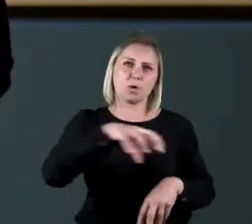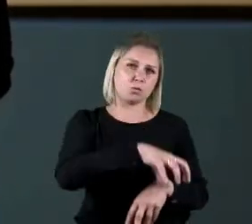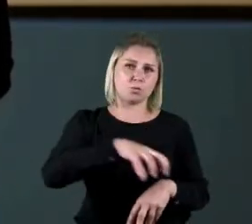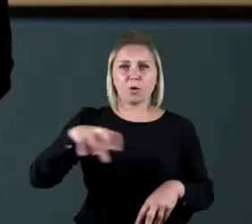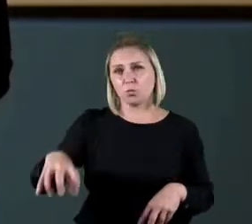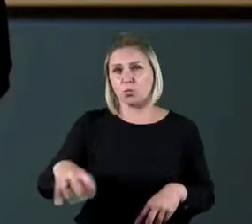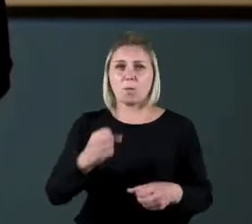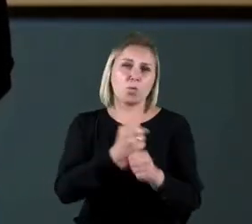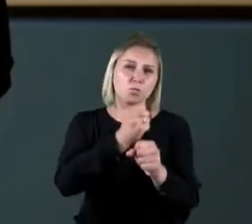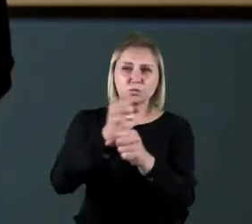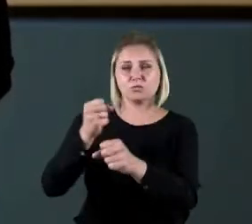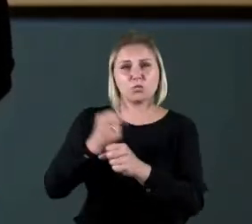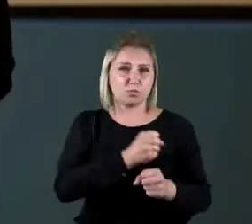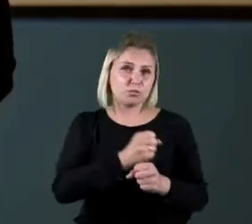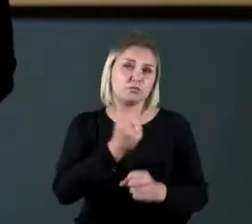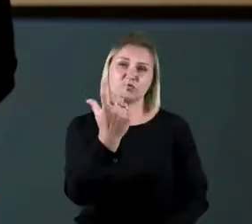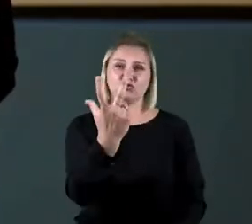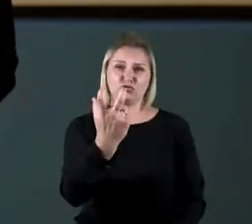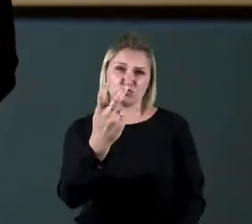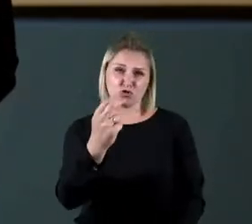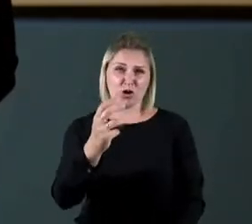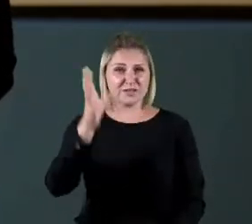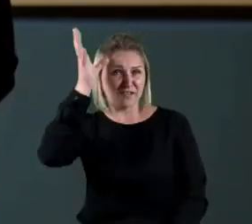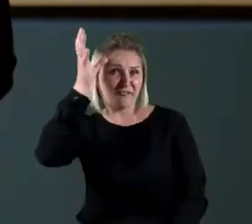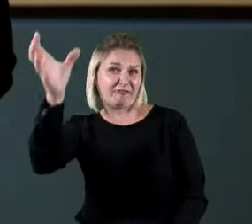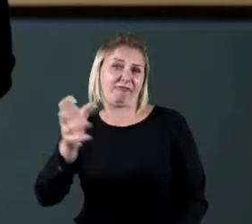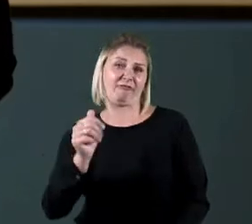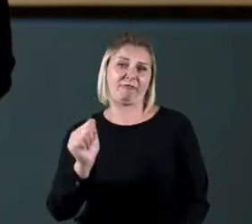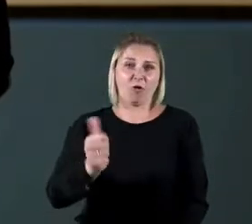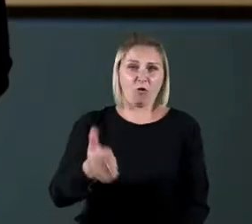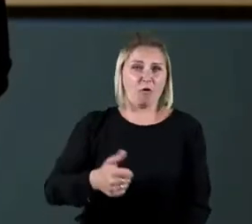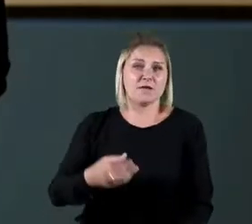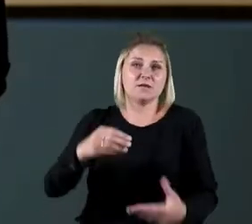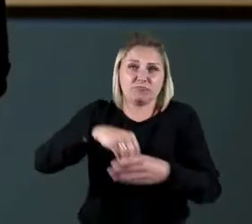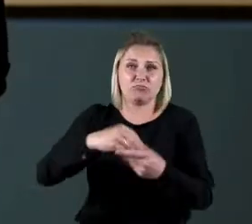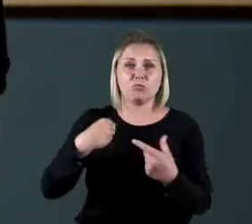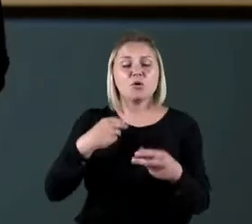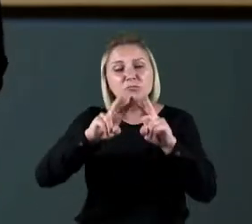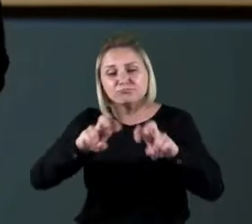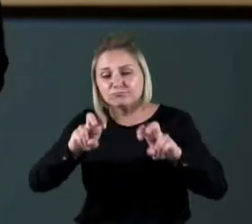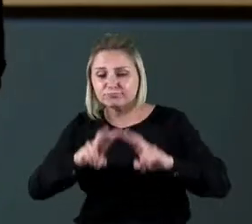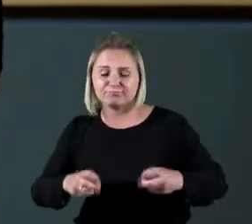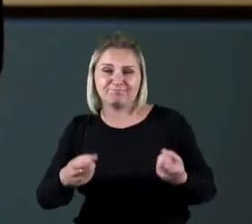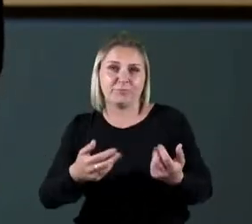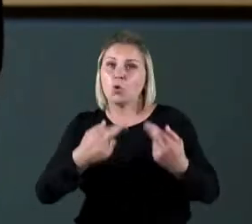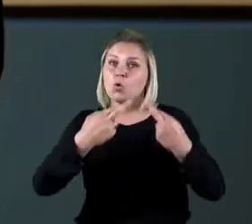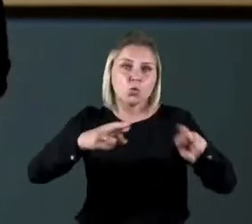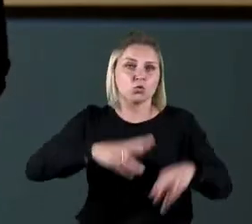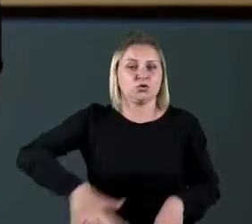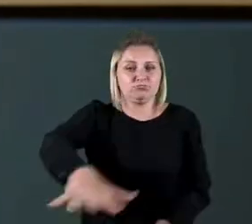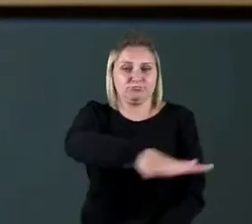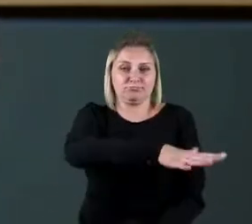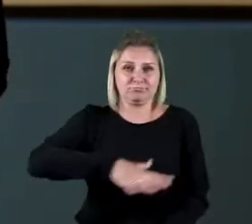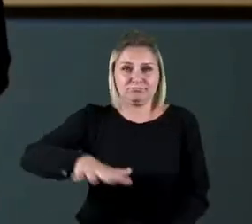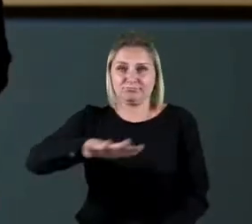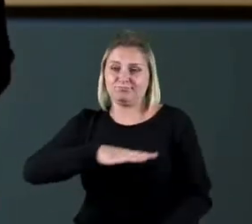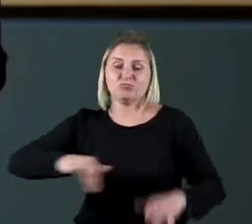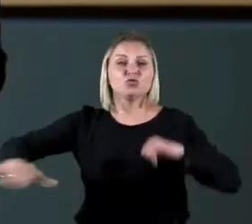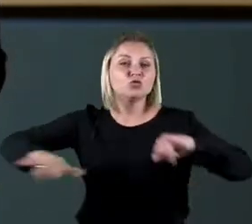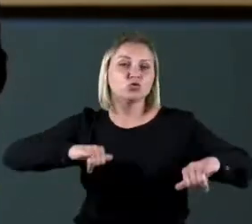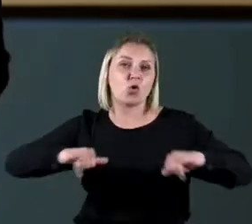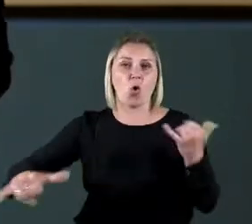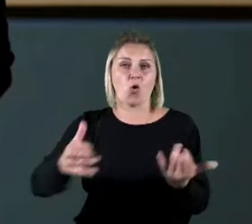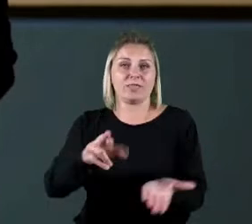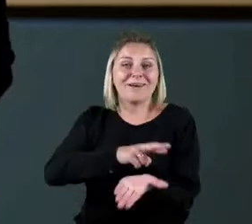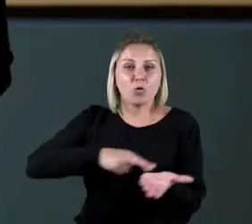300 experts and different constituencies from the government, from the regional